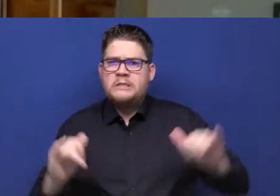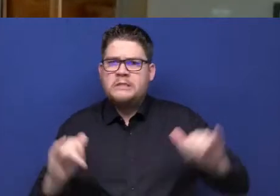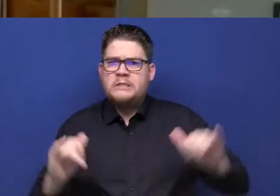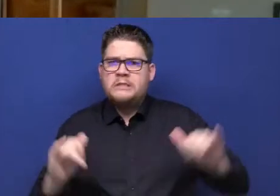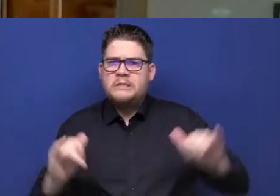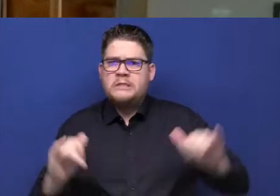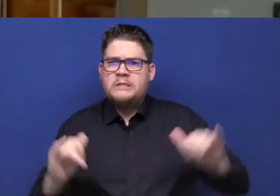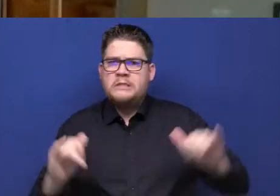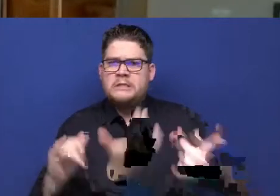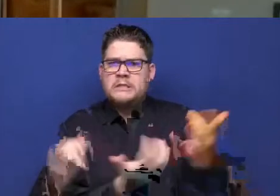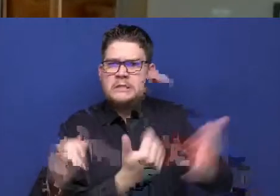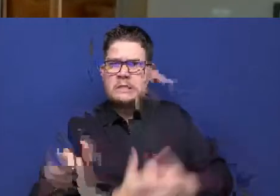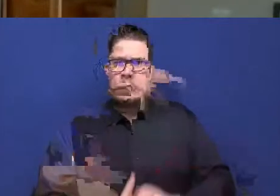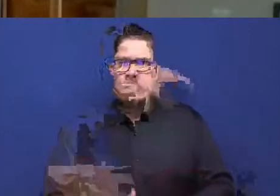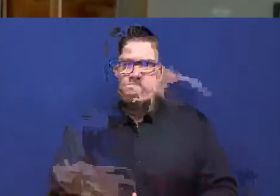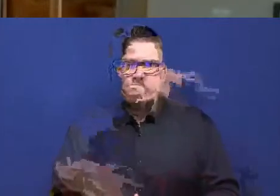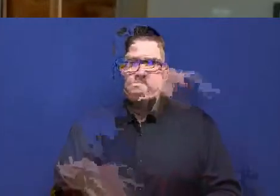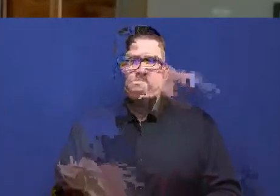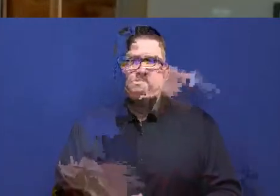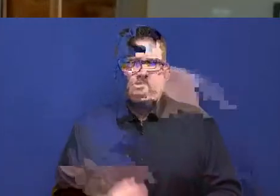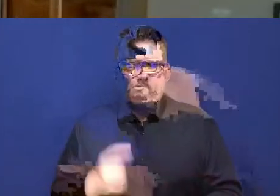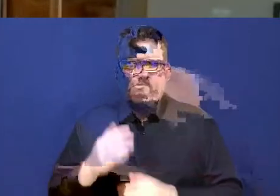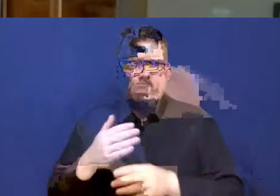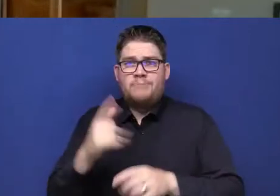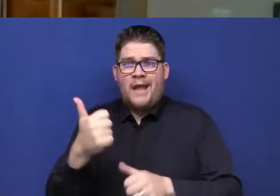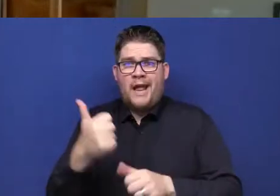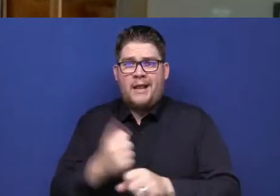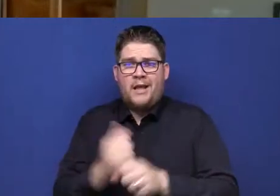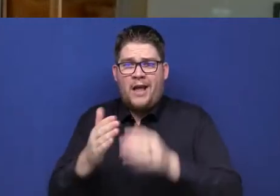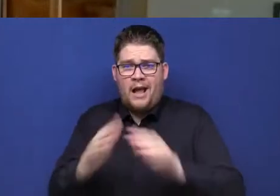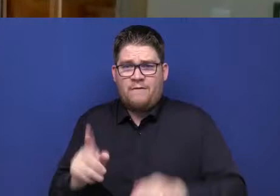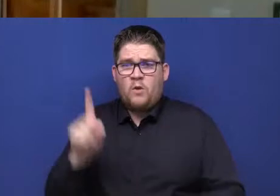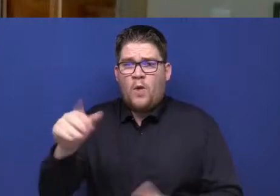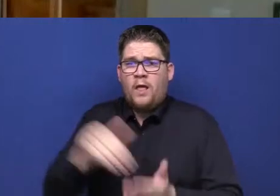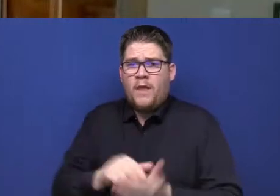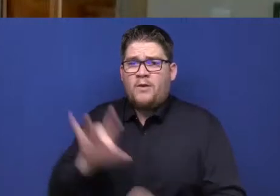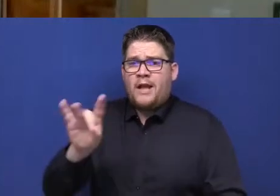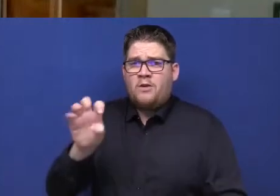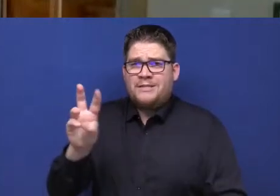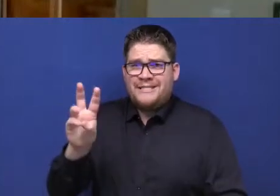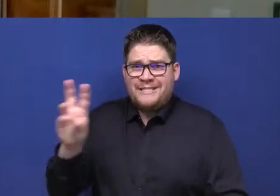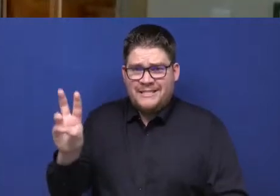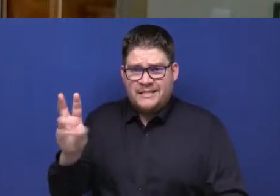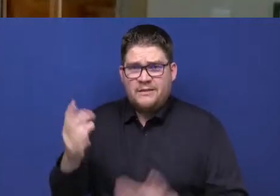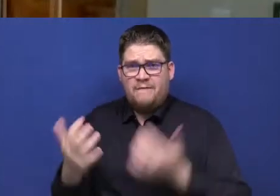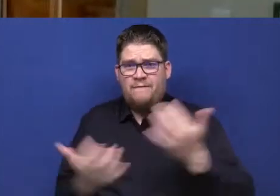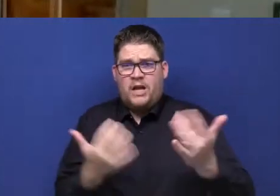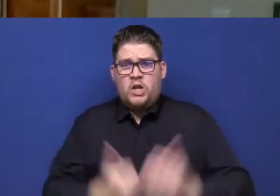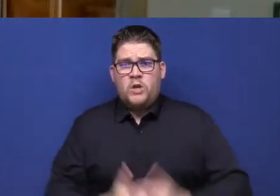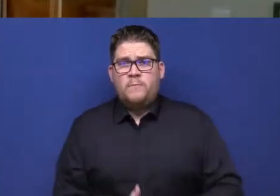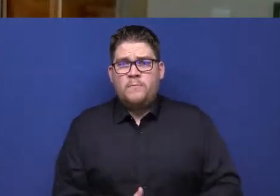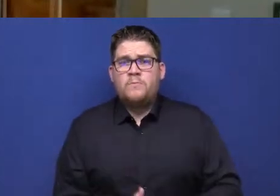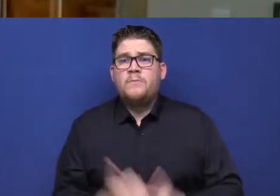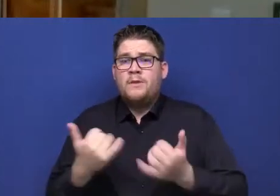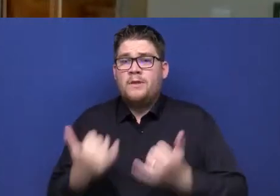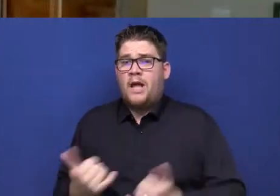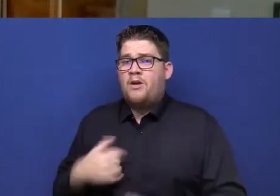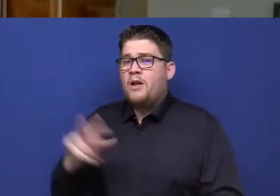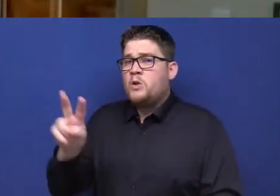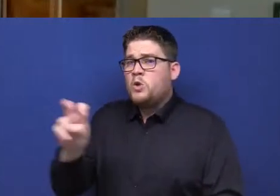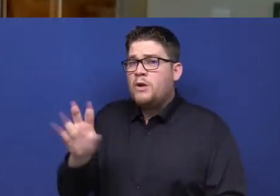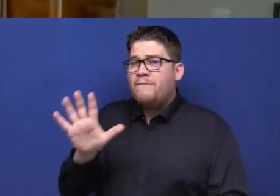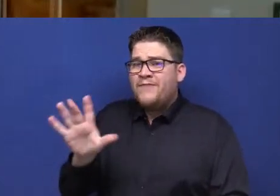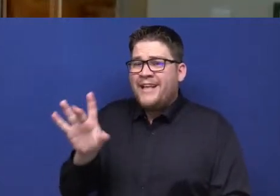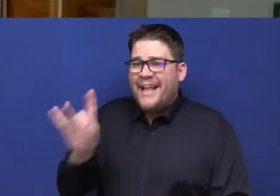of which 182 are caused by lightning and 21 by human. Current situation, we've had favorable weather